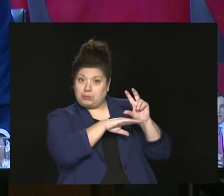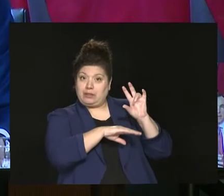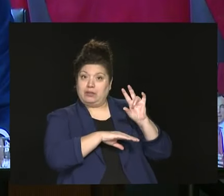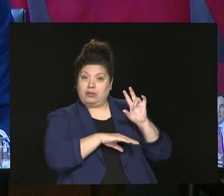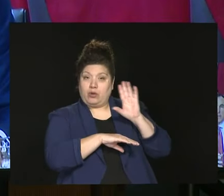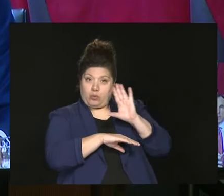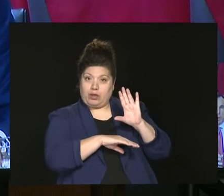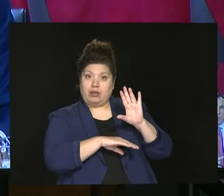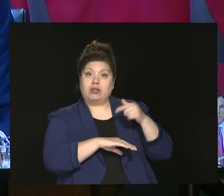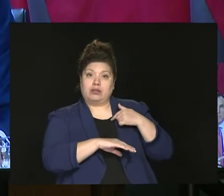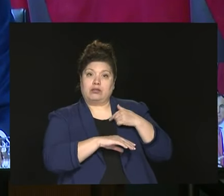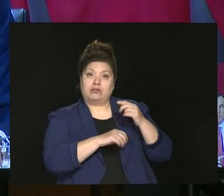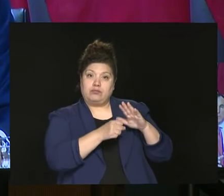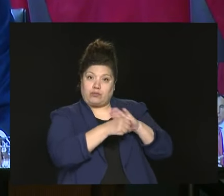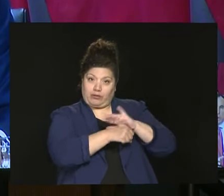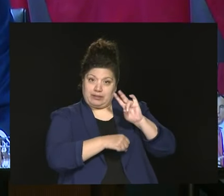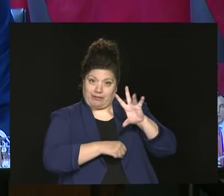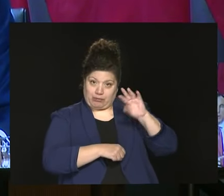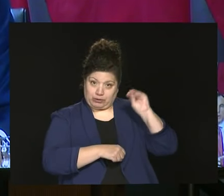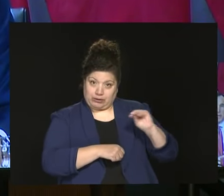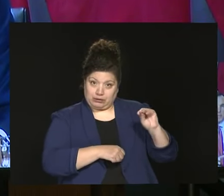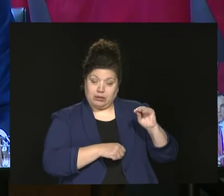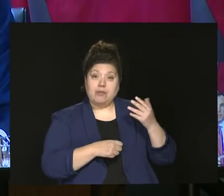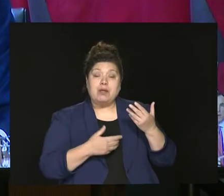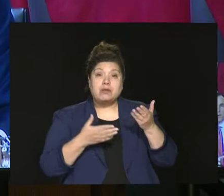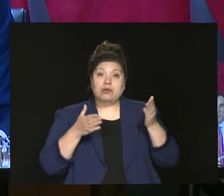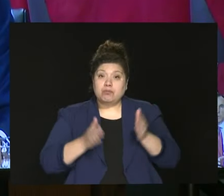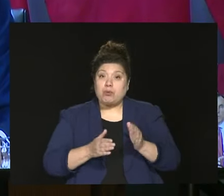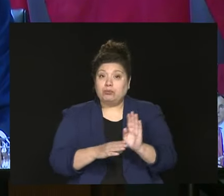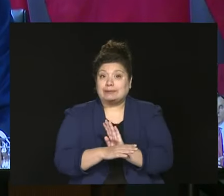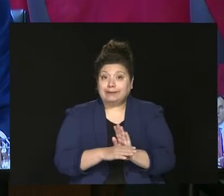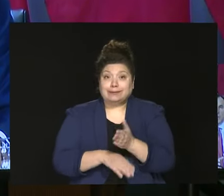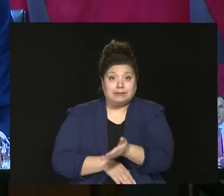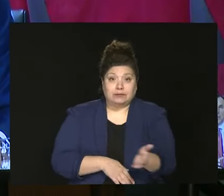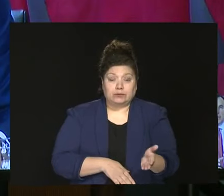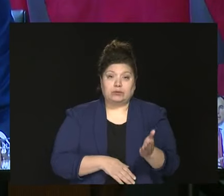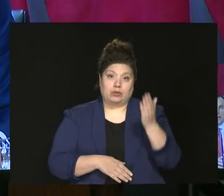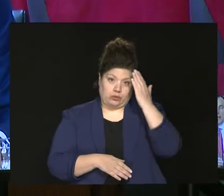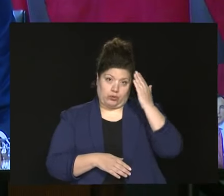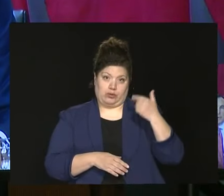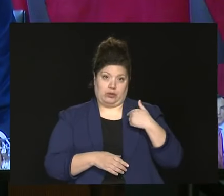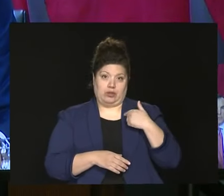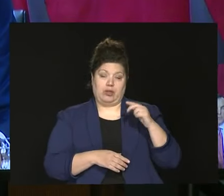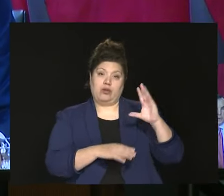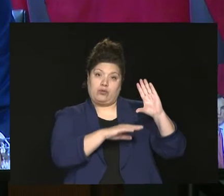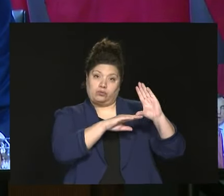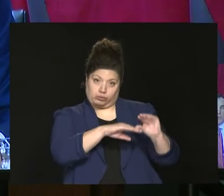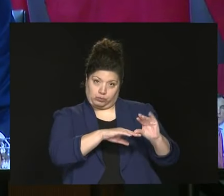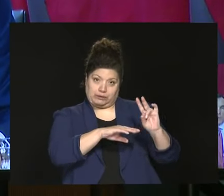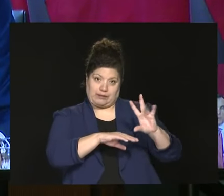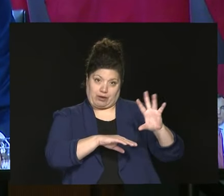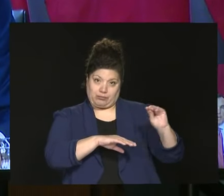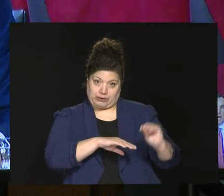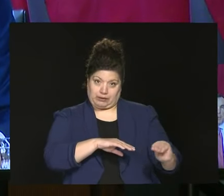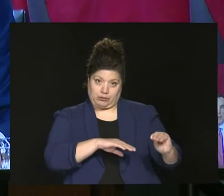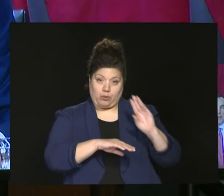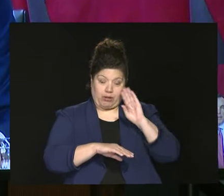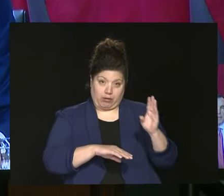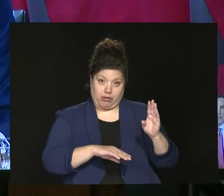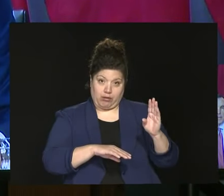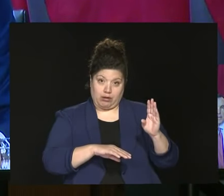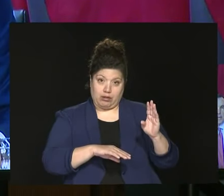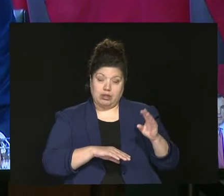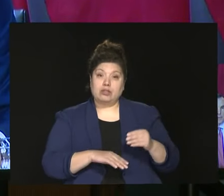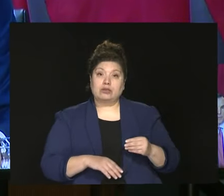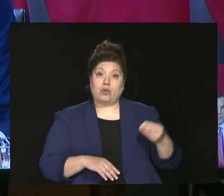and the small business to know that they're going to get a 75% reduction. The federal government will be picking up